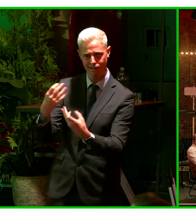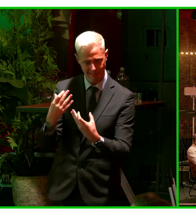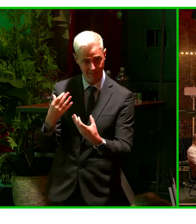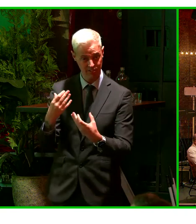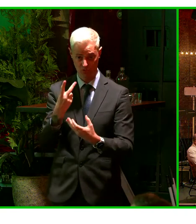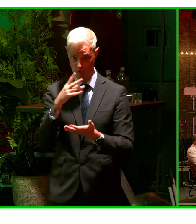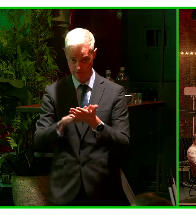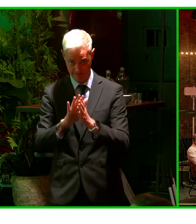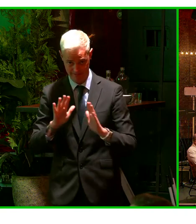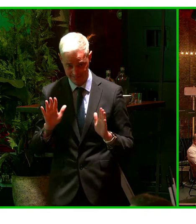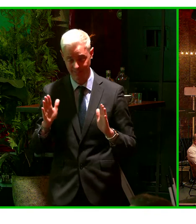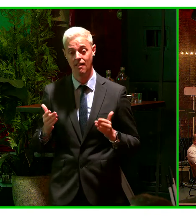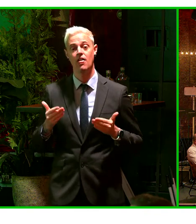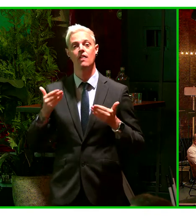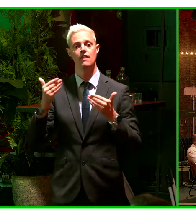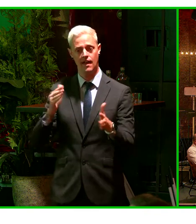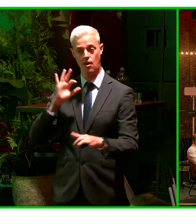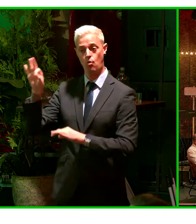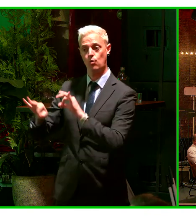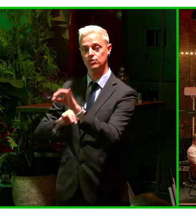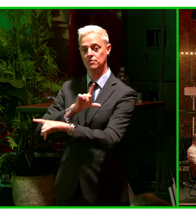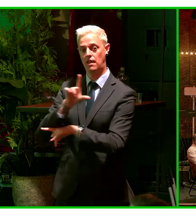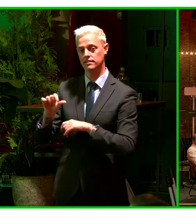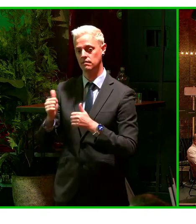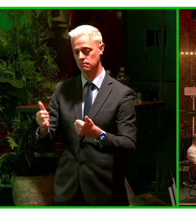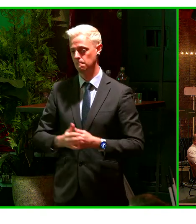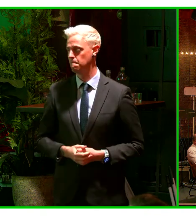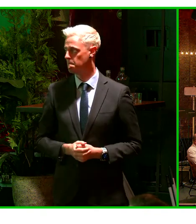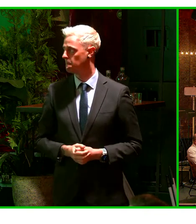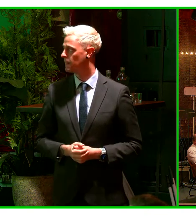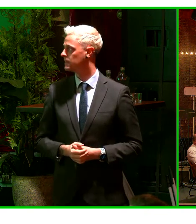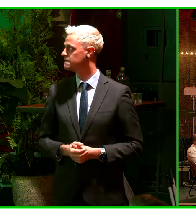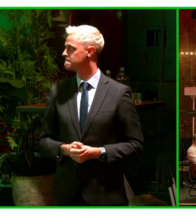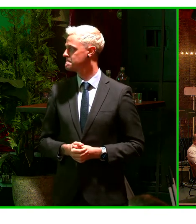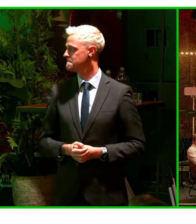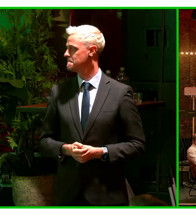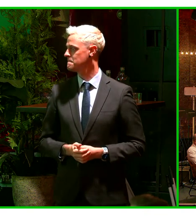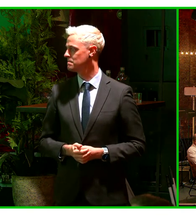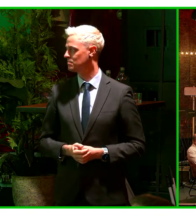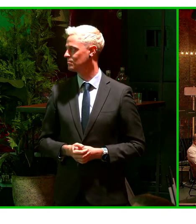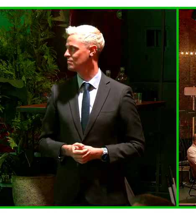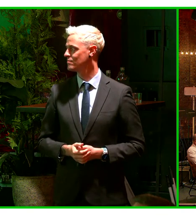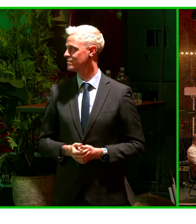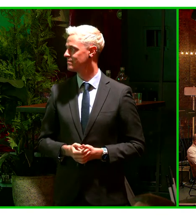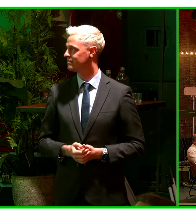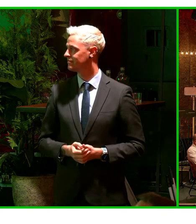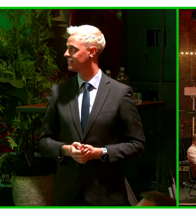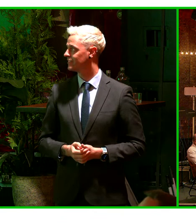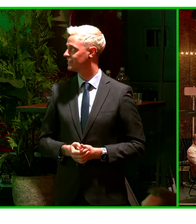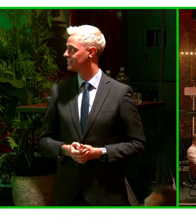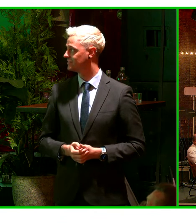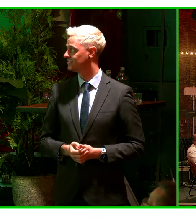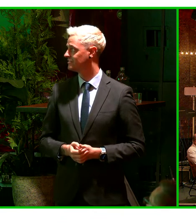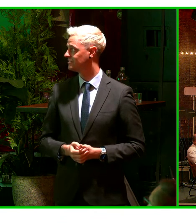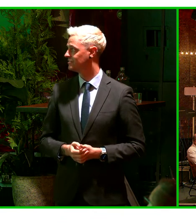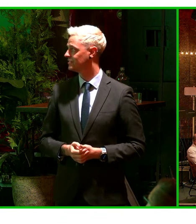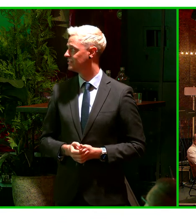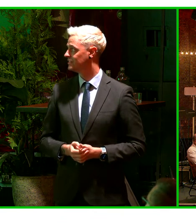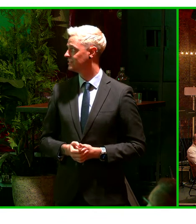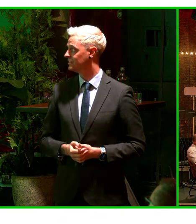then we'll get on to some questions then, which I can throw at you all. So if we start again, I'll go in order of the sheet I've got.